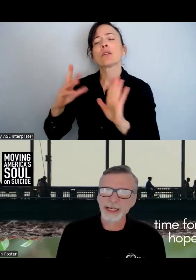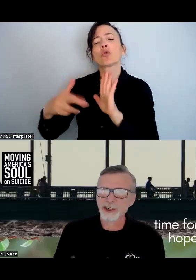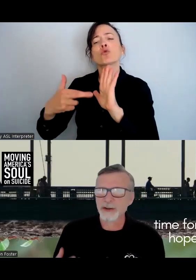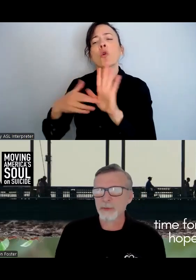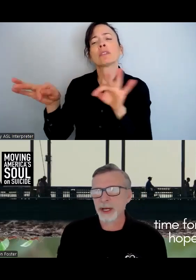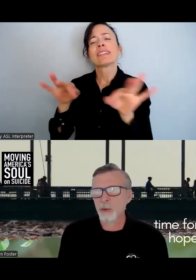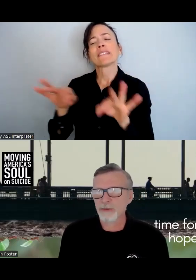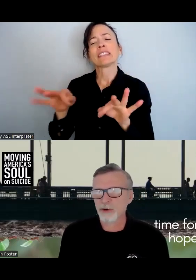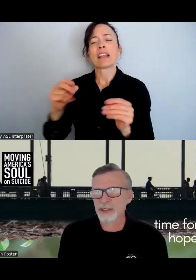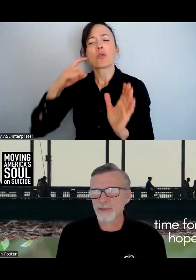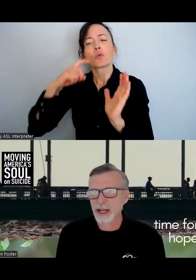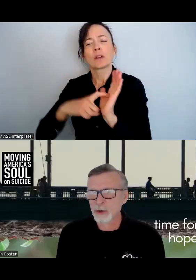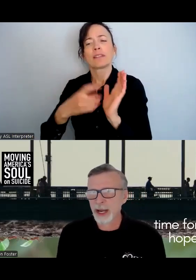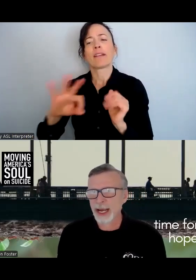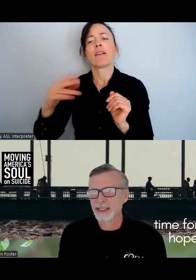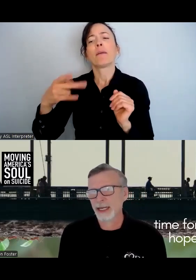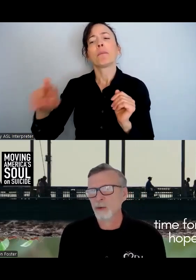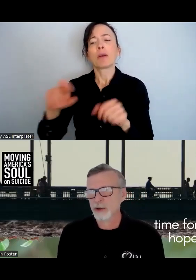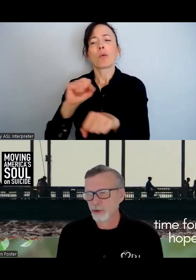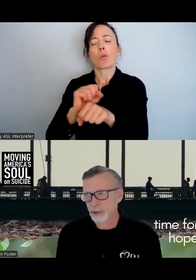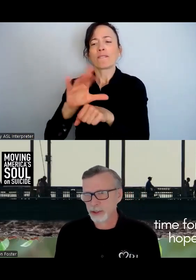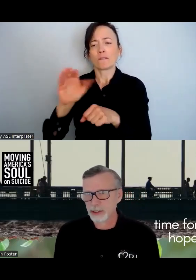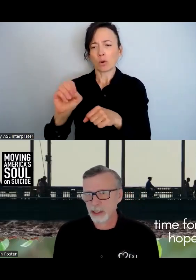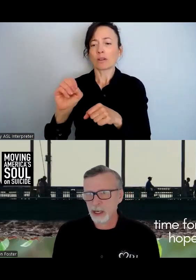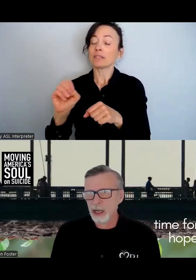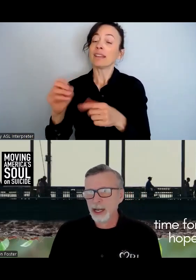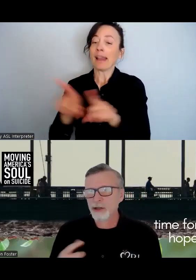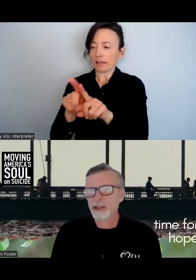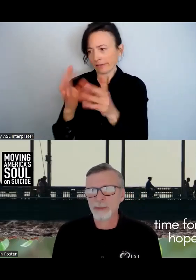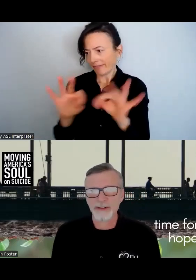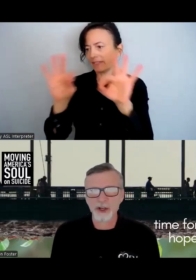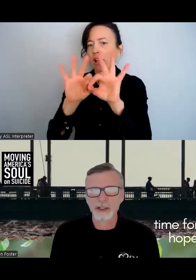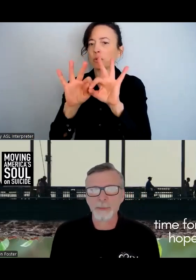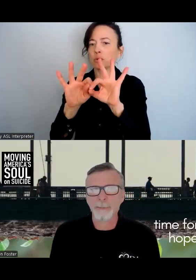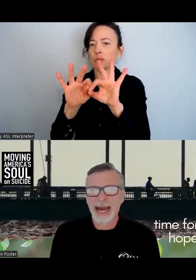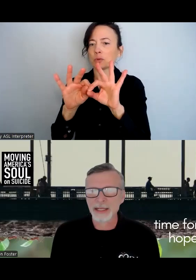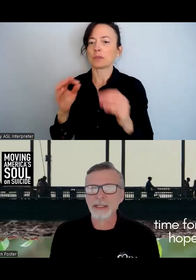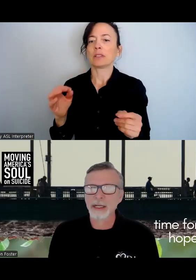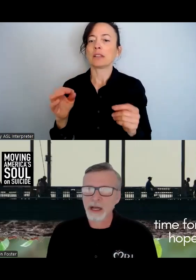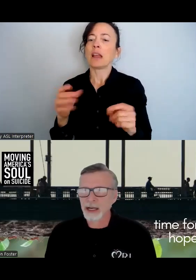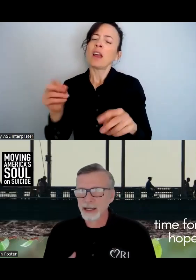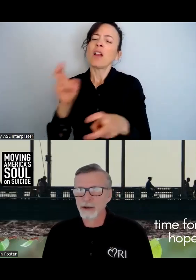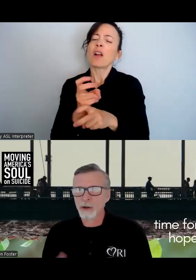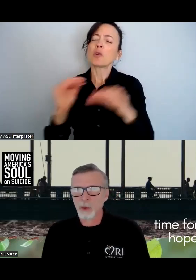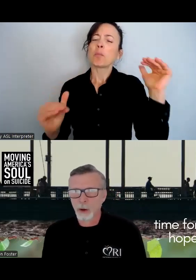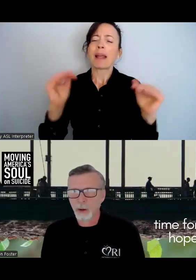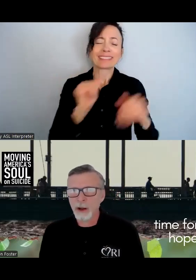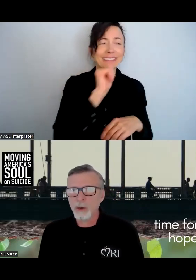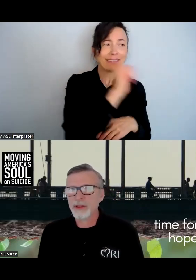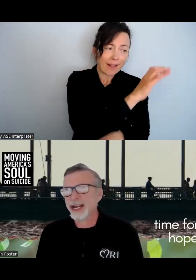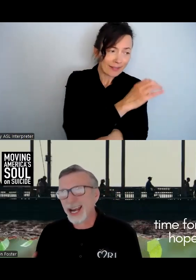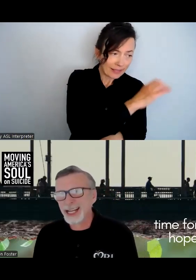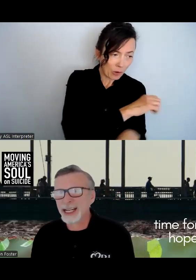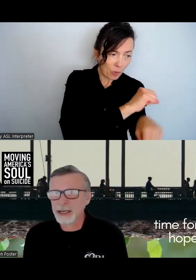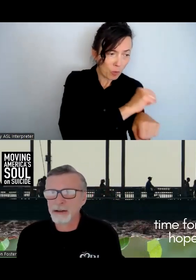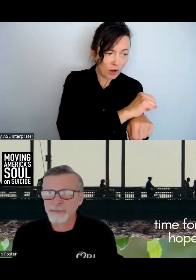and recognition of the peer workforce's value as equal contributors. It can also be difficult to balance the non-clinical role